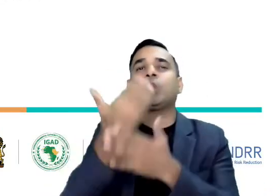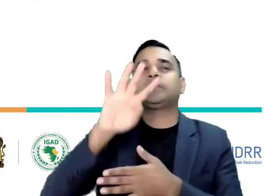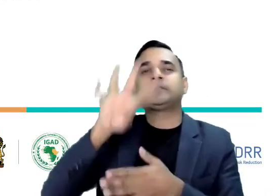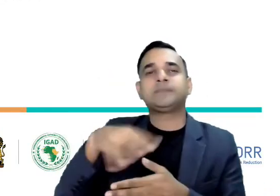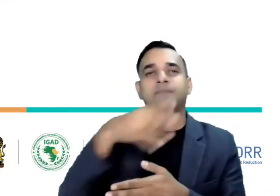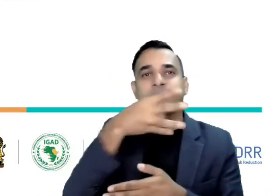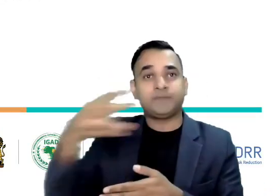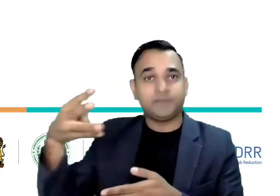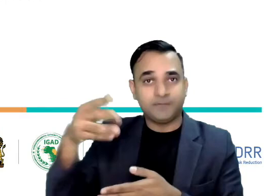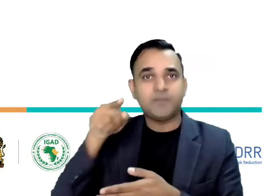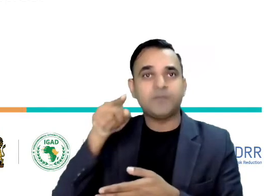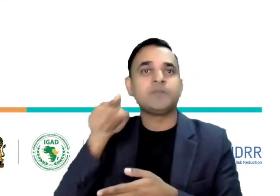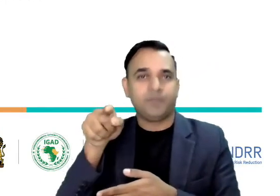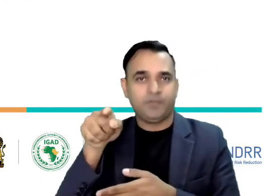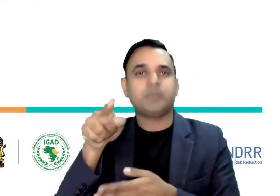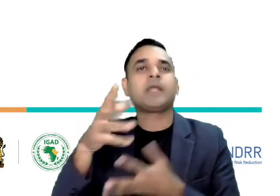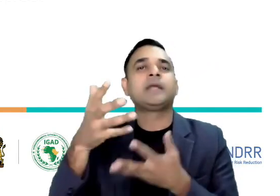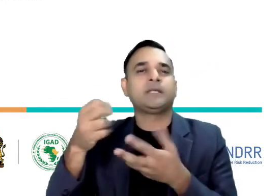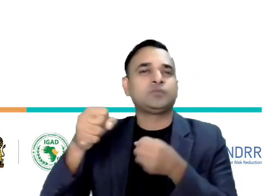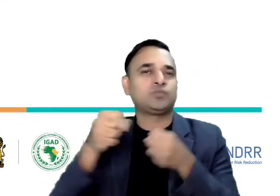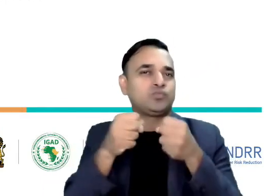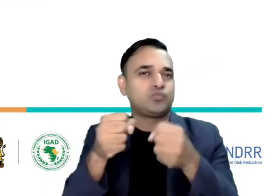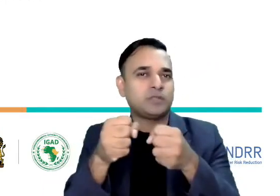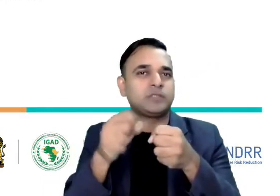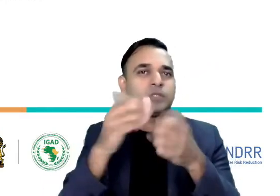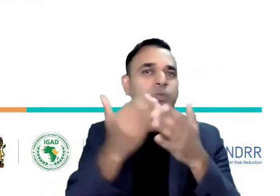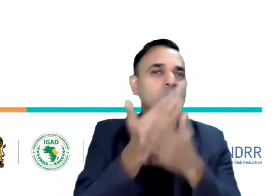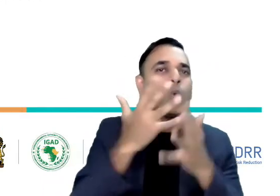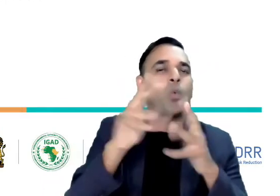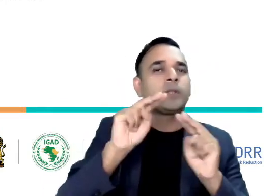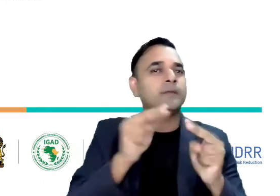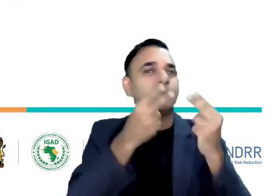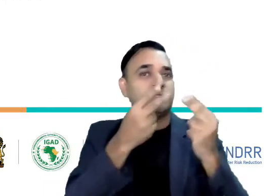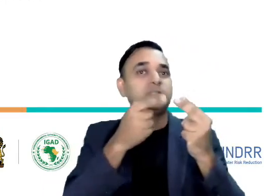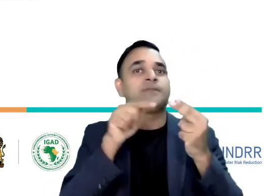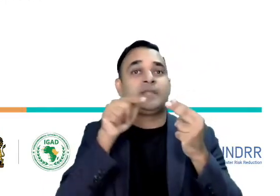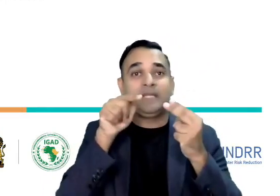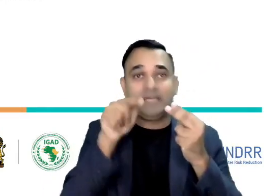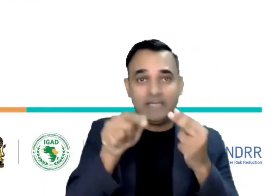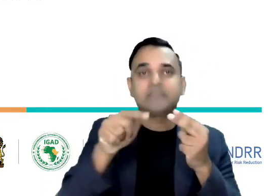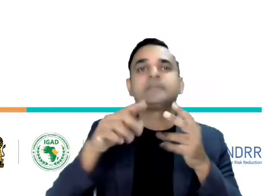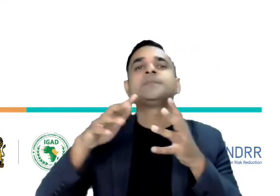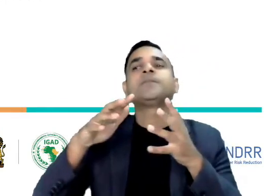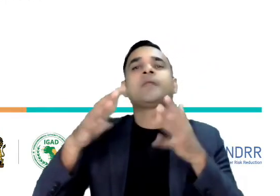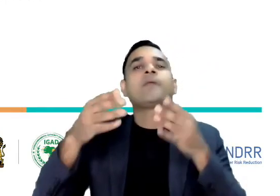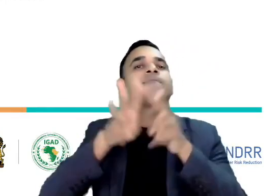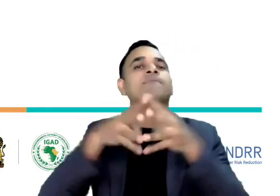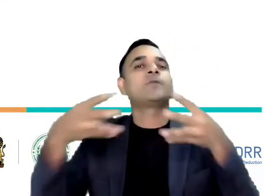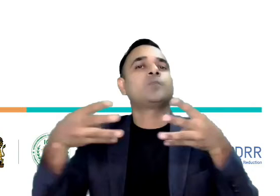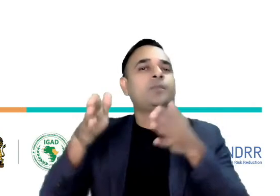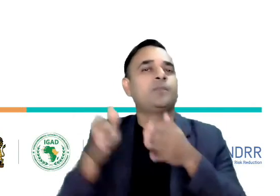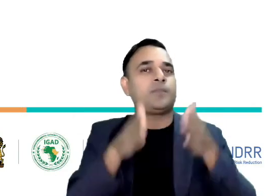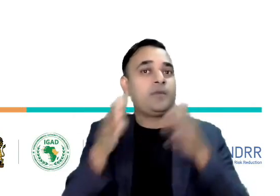framework, plan, and so forth. And also make sure that we support member states where needed to implement